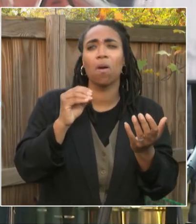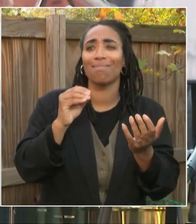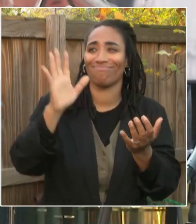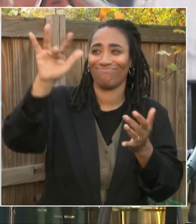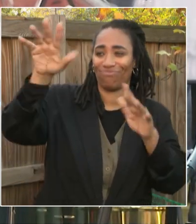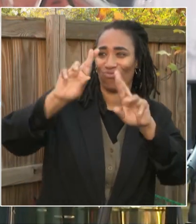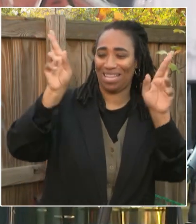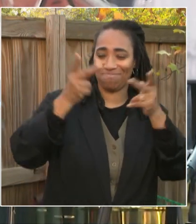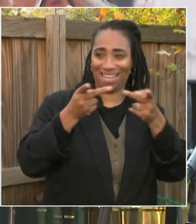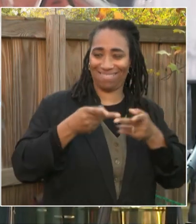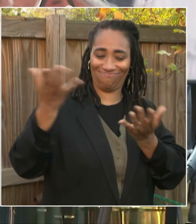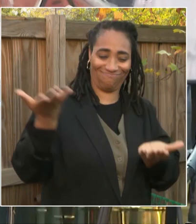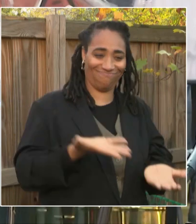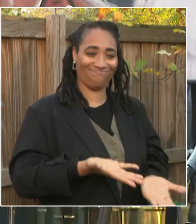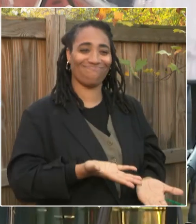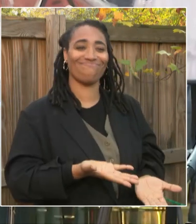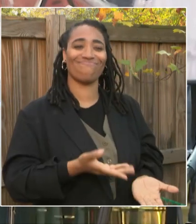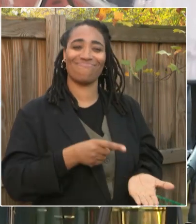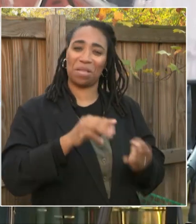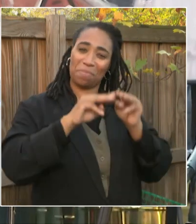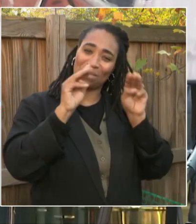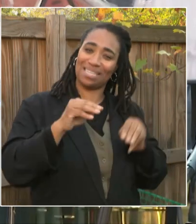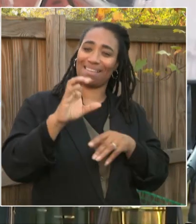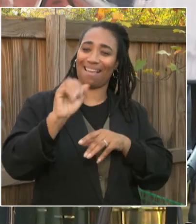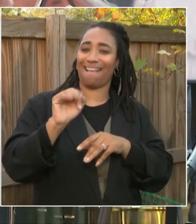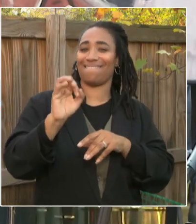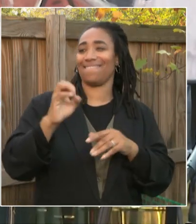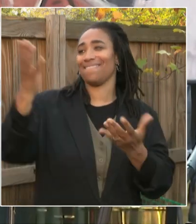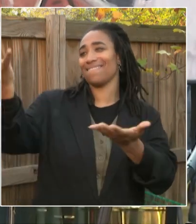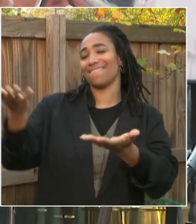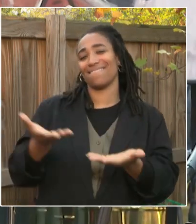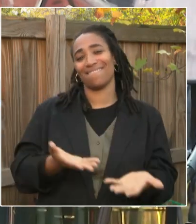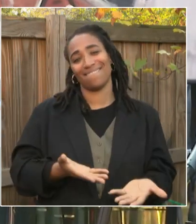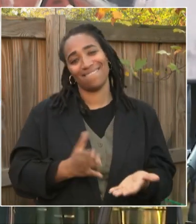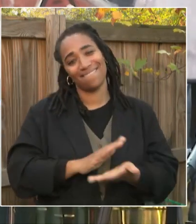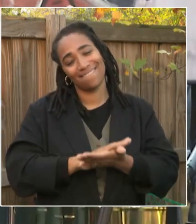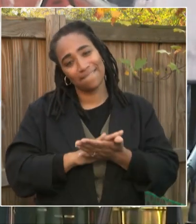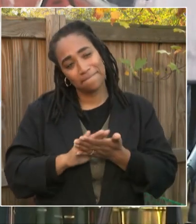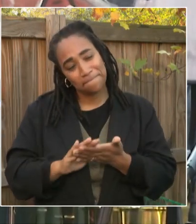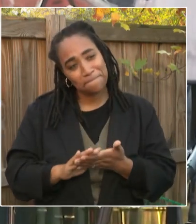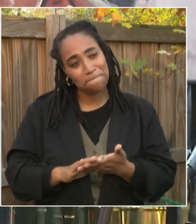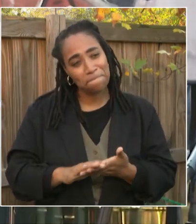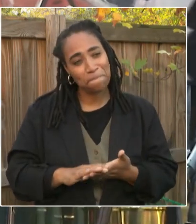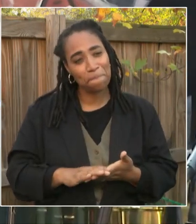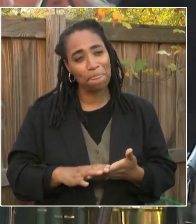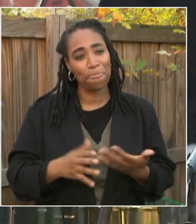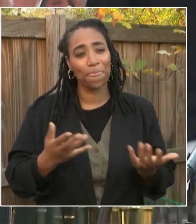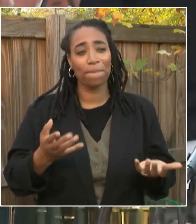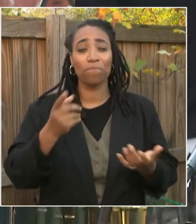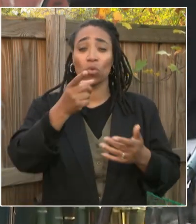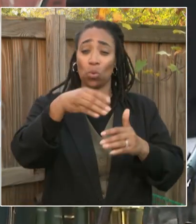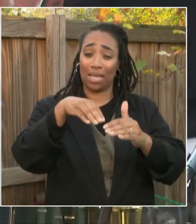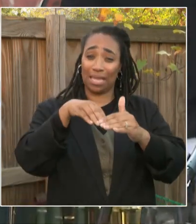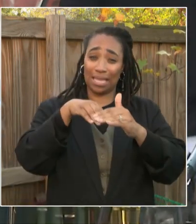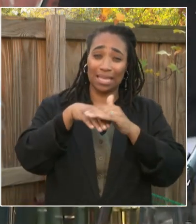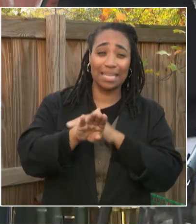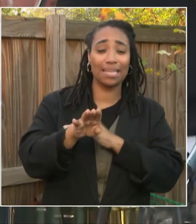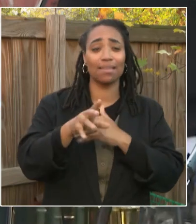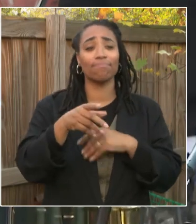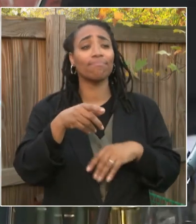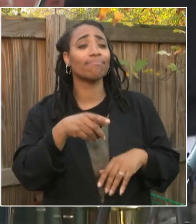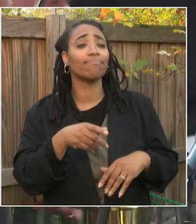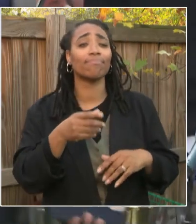Café. And with that, I say, when you walk in the door and you want to go, say what? All right.